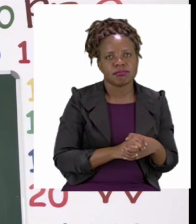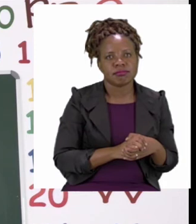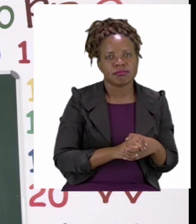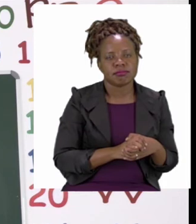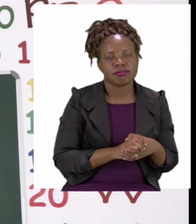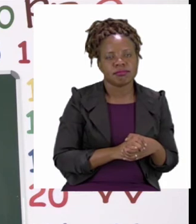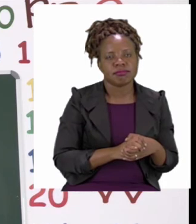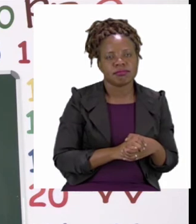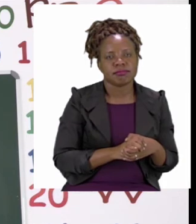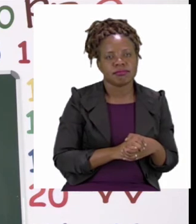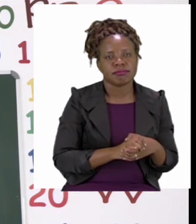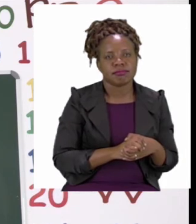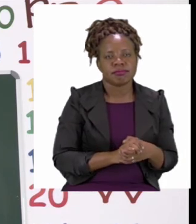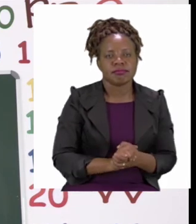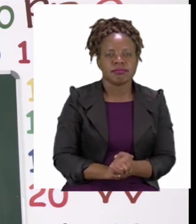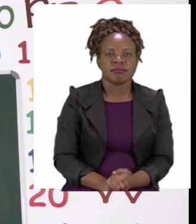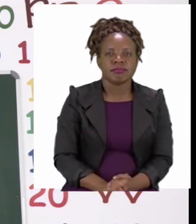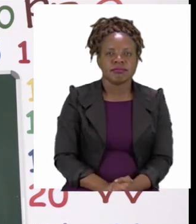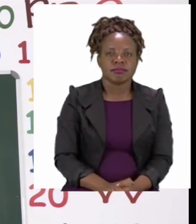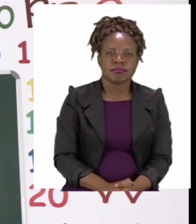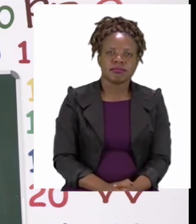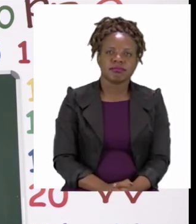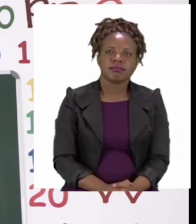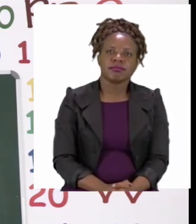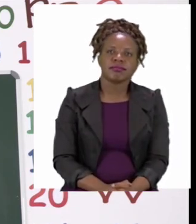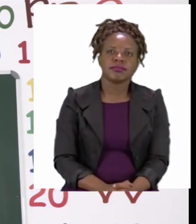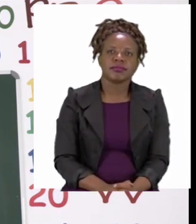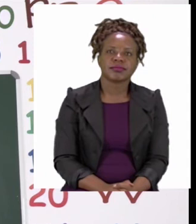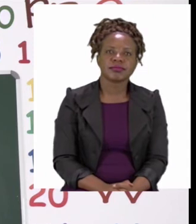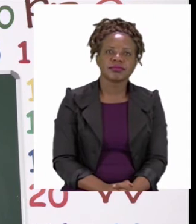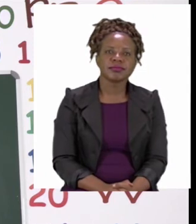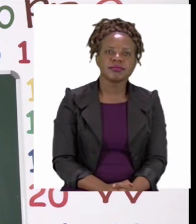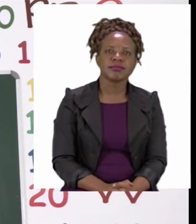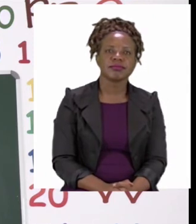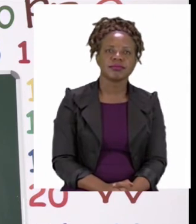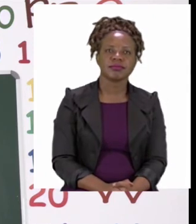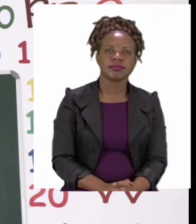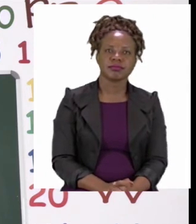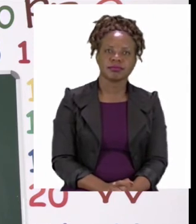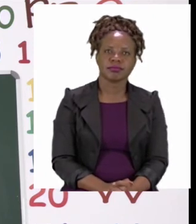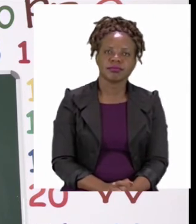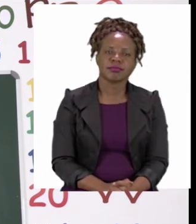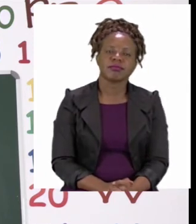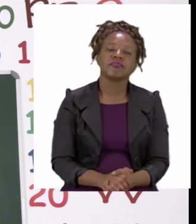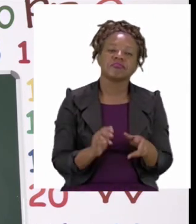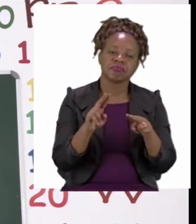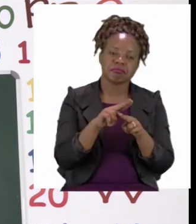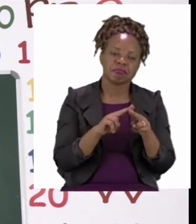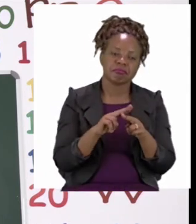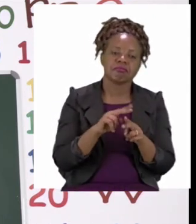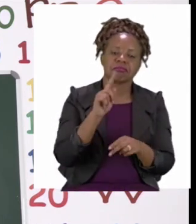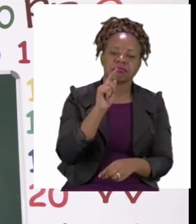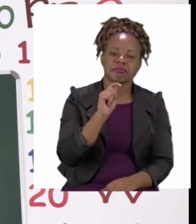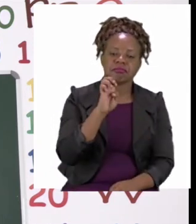96. So the same way you say it is the same way you write it, but you can also use your tens and units.